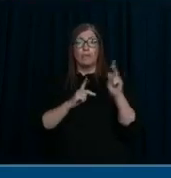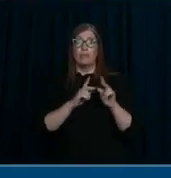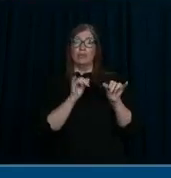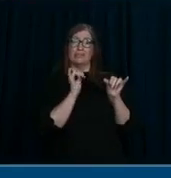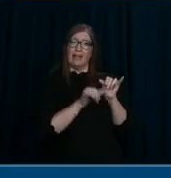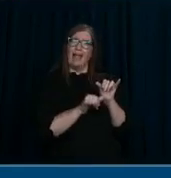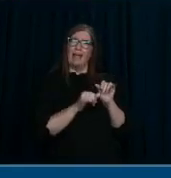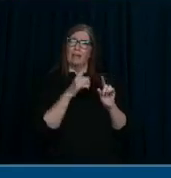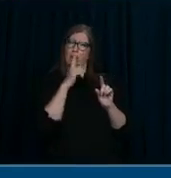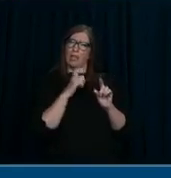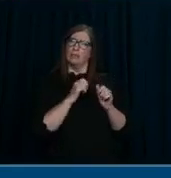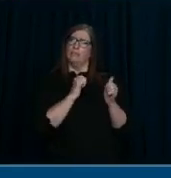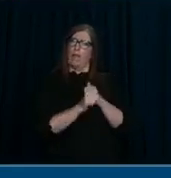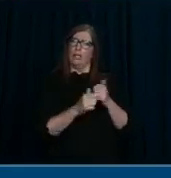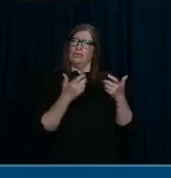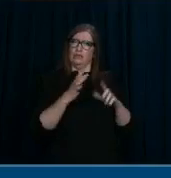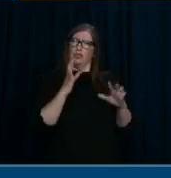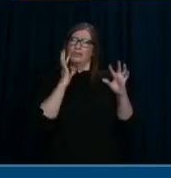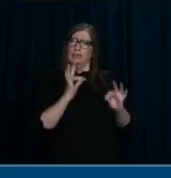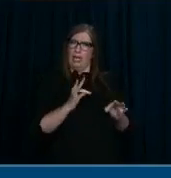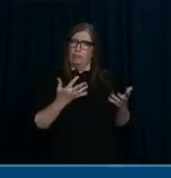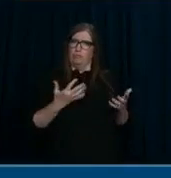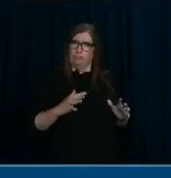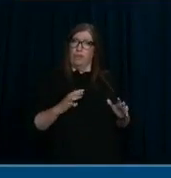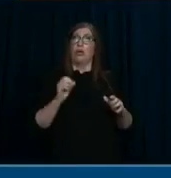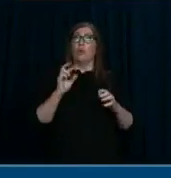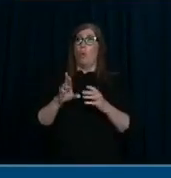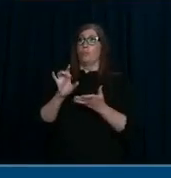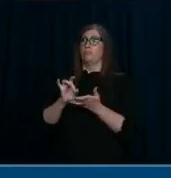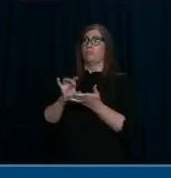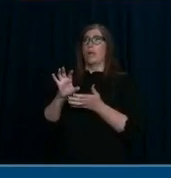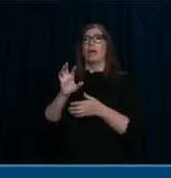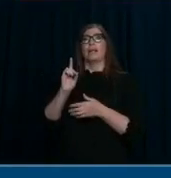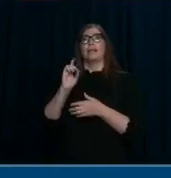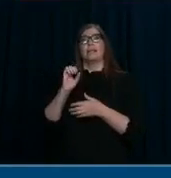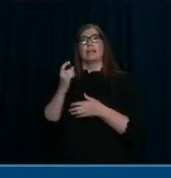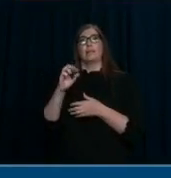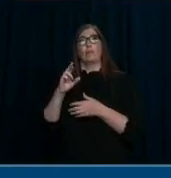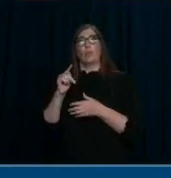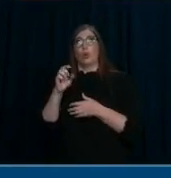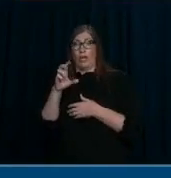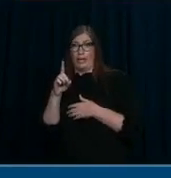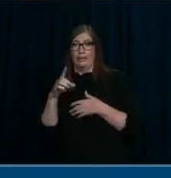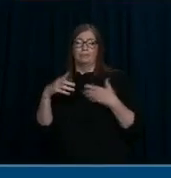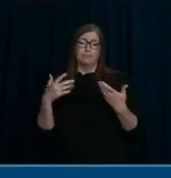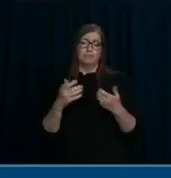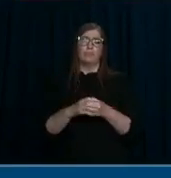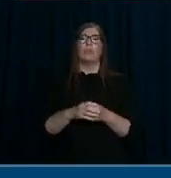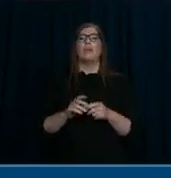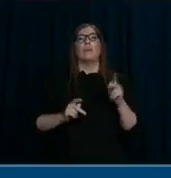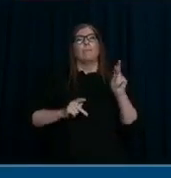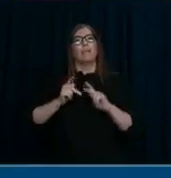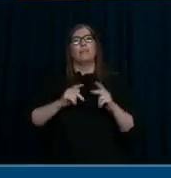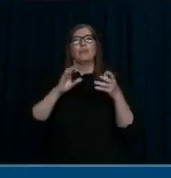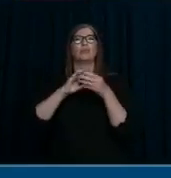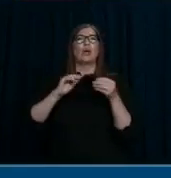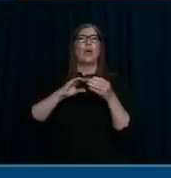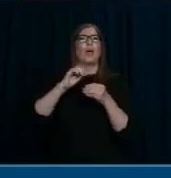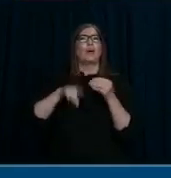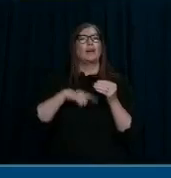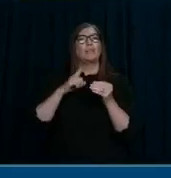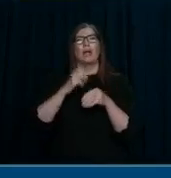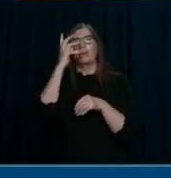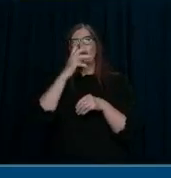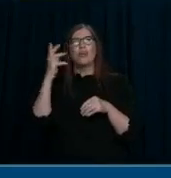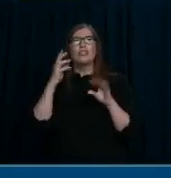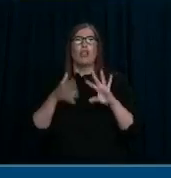credible fear determination, or they do in fact get deported. The second thing, when people talk about the immigration